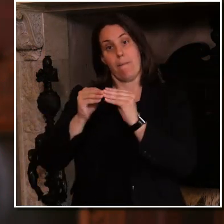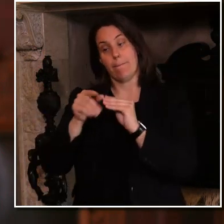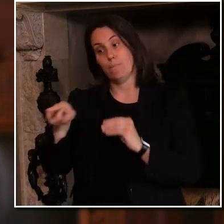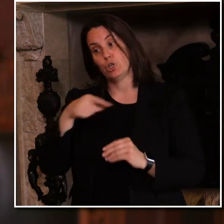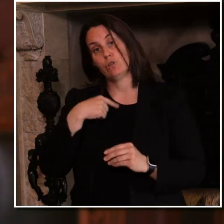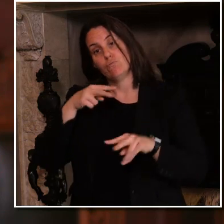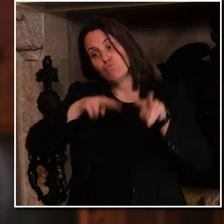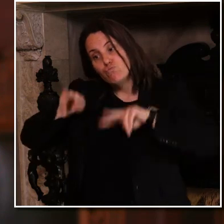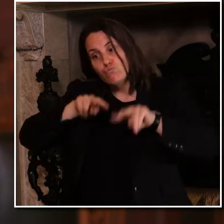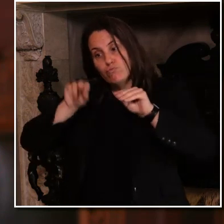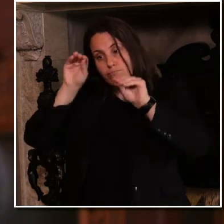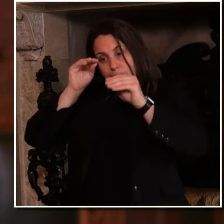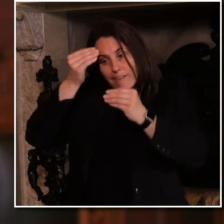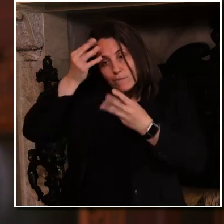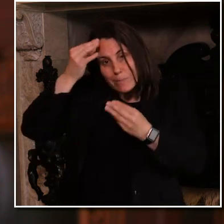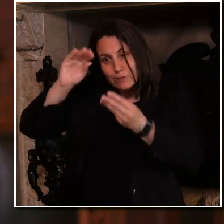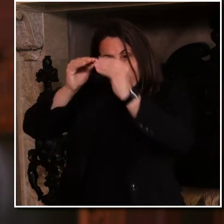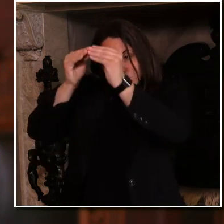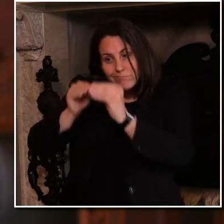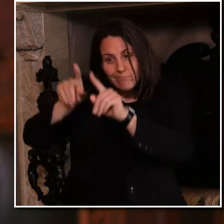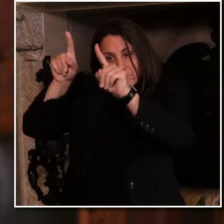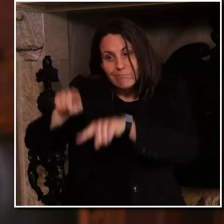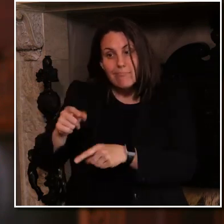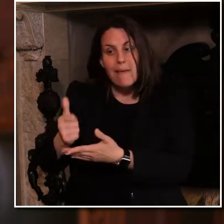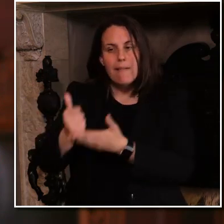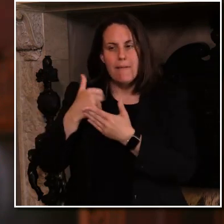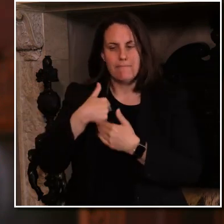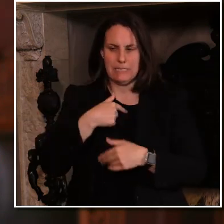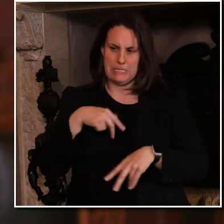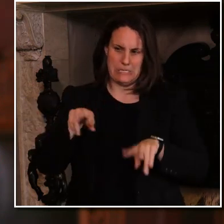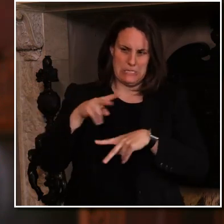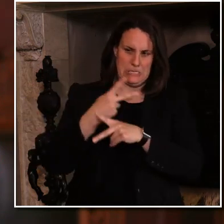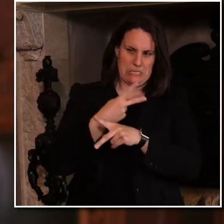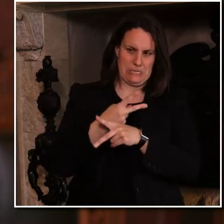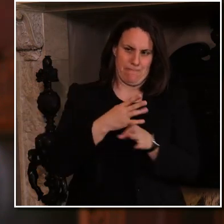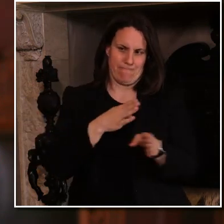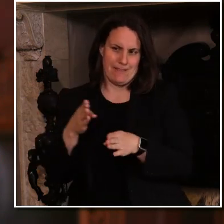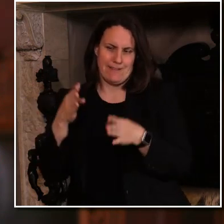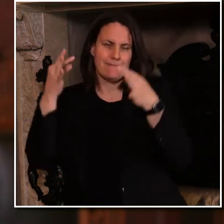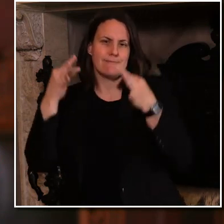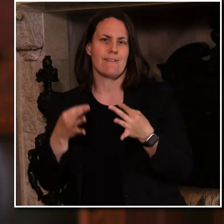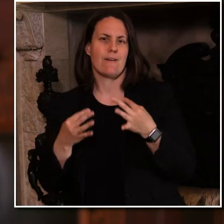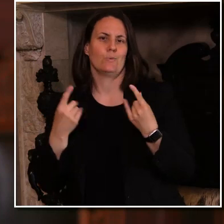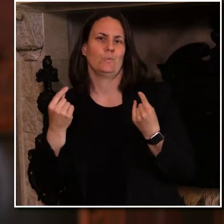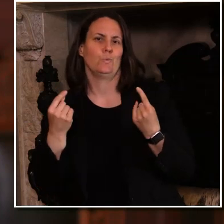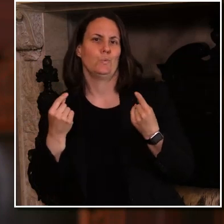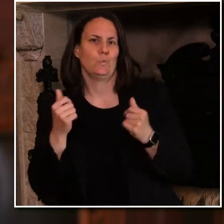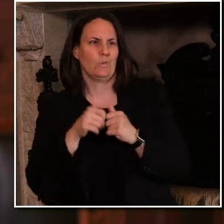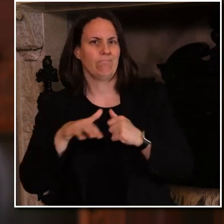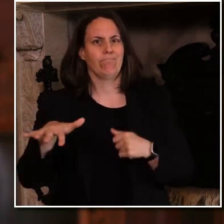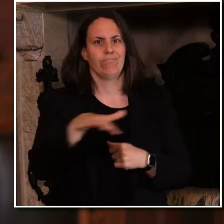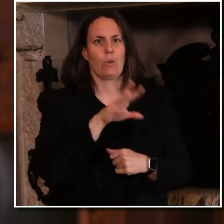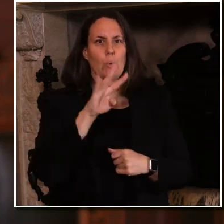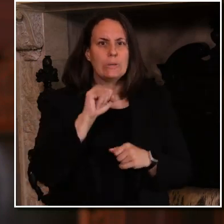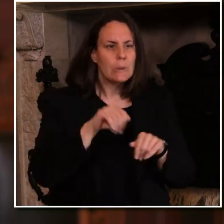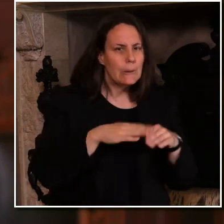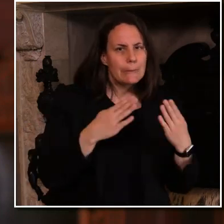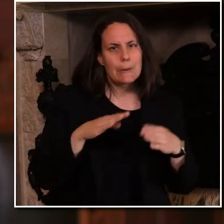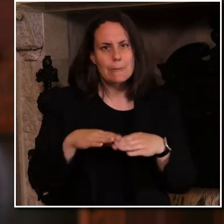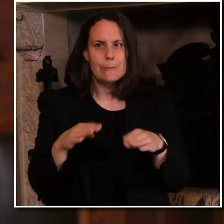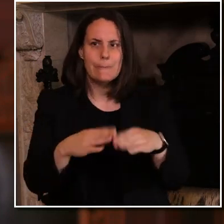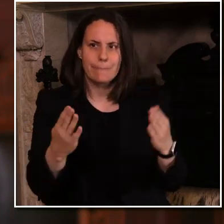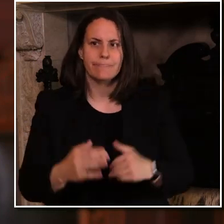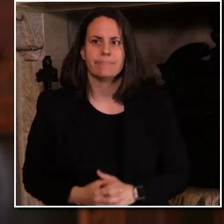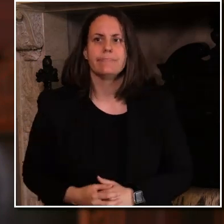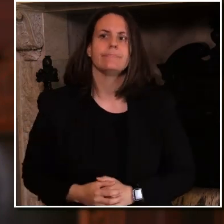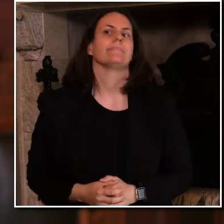also available on the website, was looking at the dates upon which you would stop Safer at